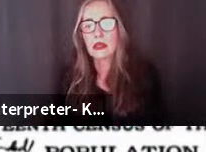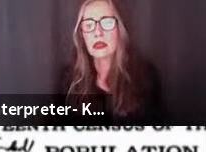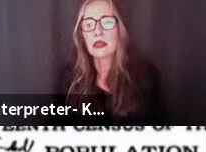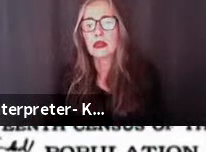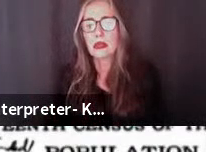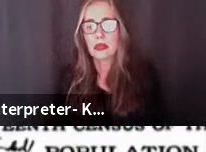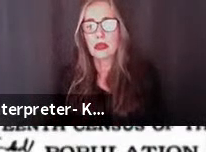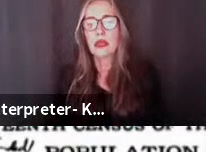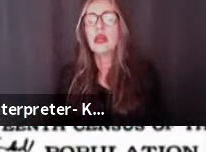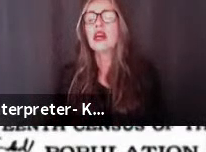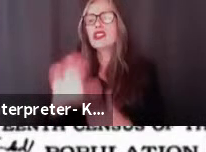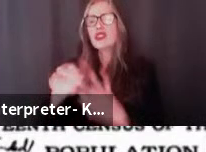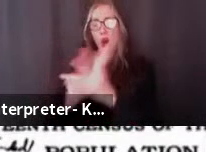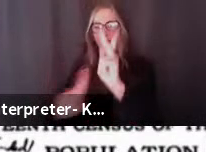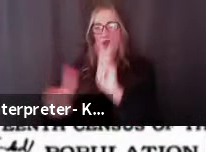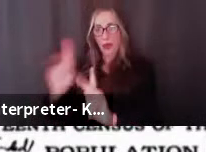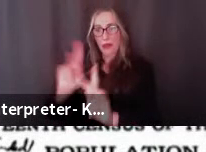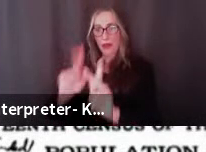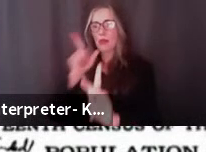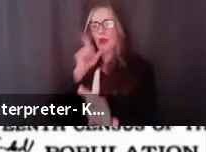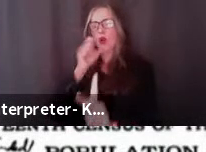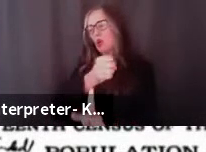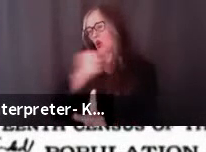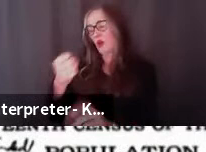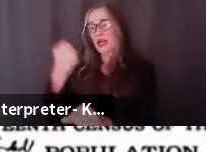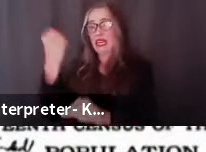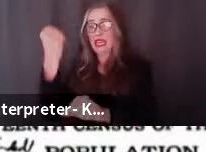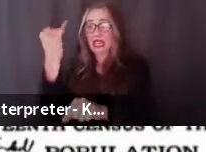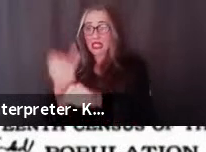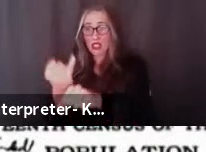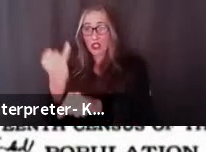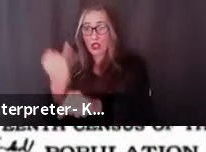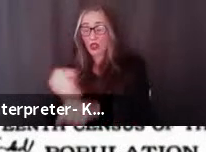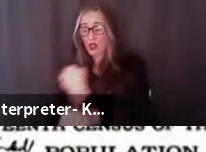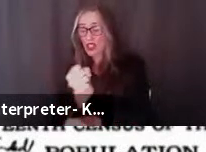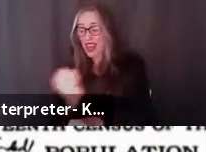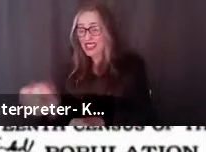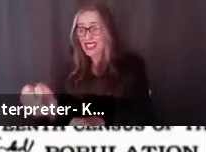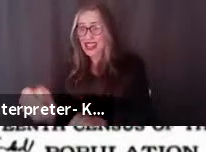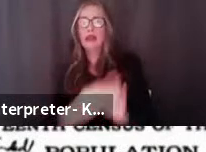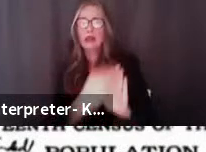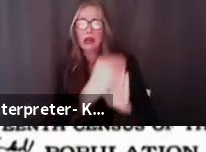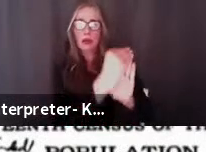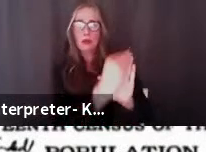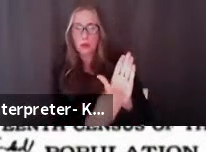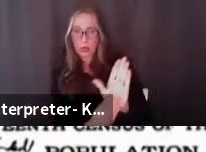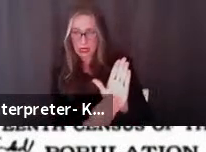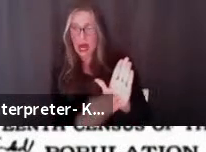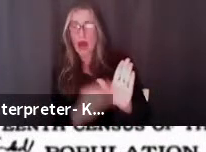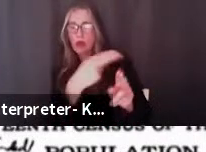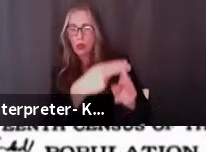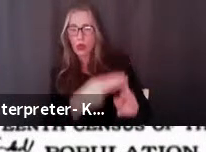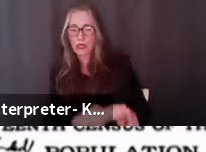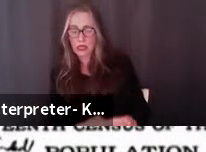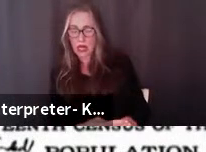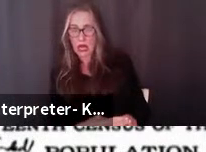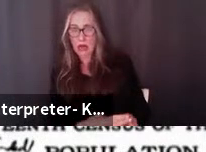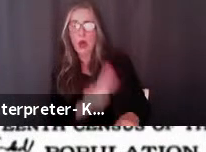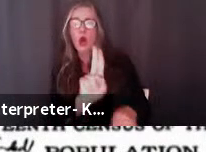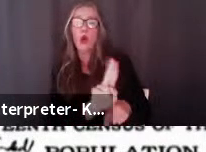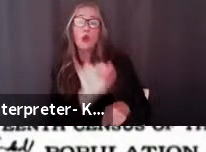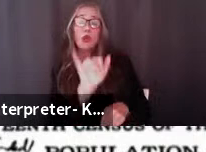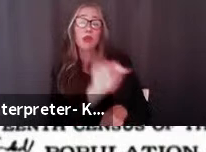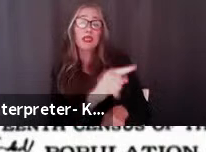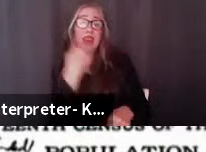people who were institutionalized there we use that data to create population denominators